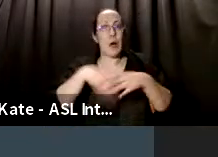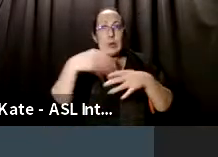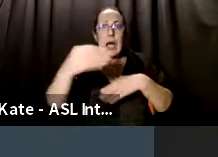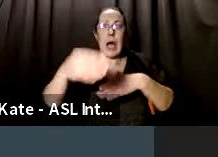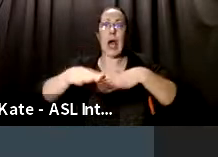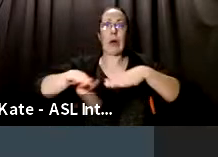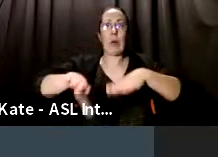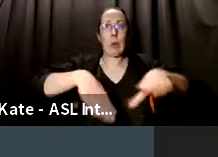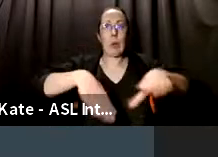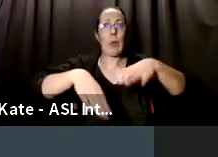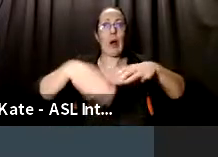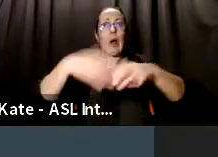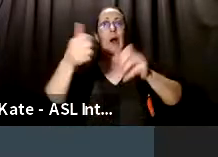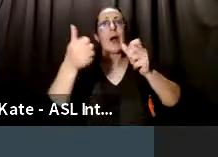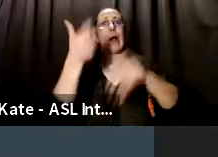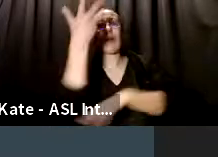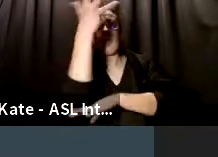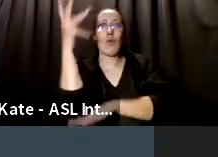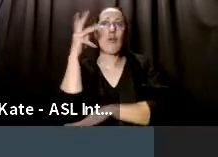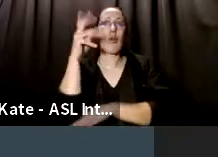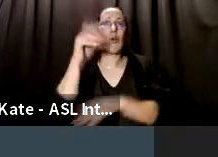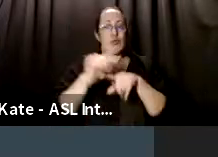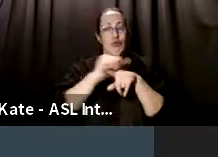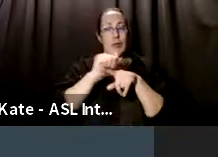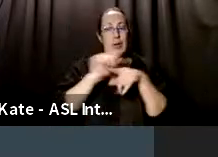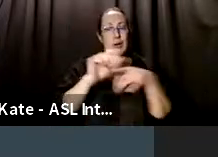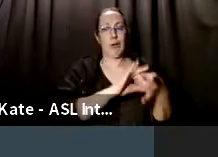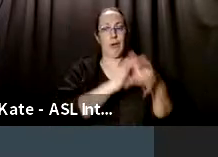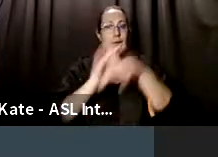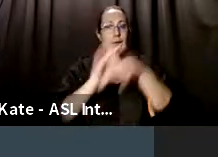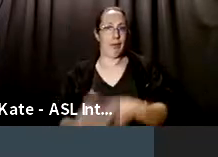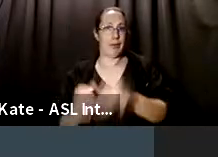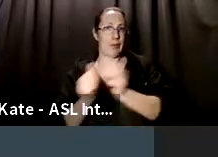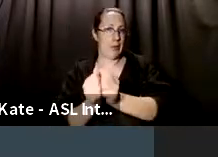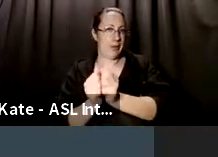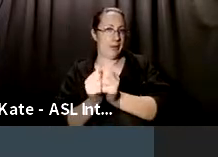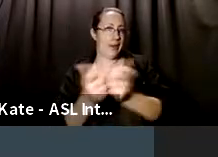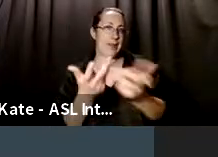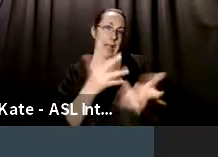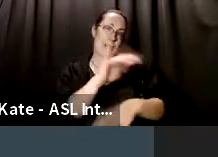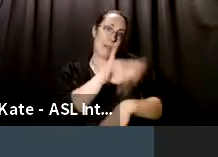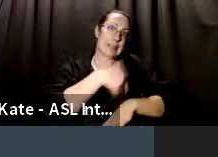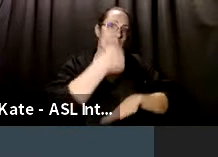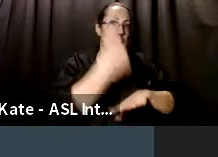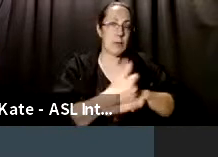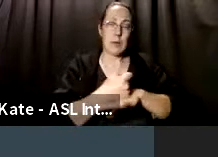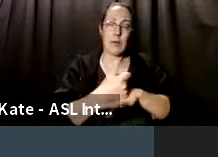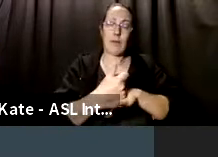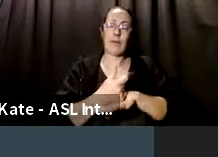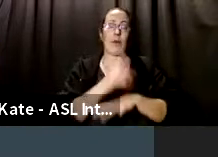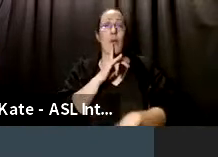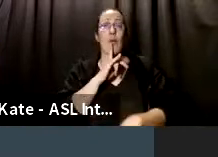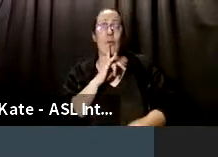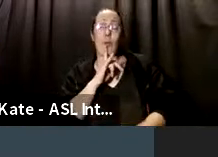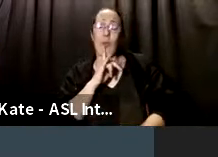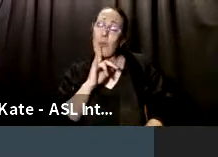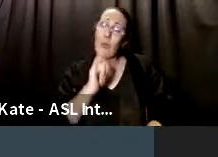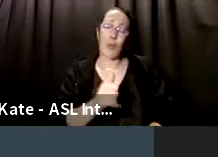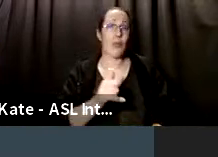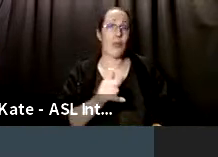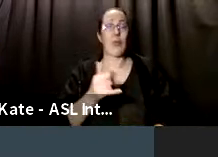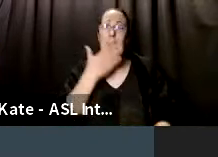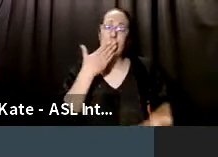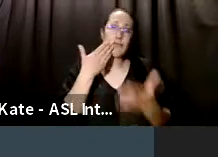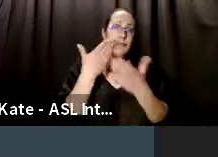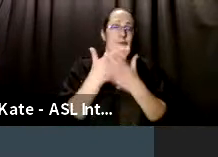of training that goes along with it. So it's kind of setting up like our future cohorts for like really, really dynamic experiences, as well as